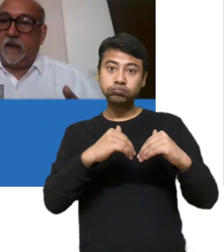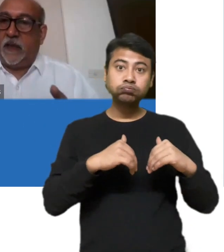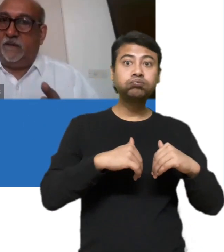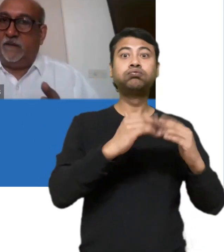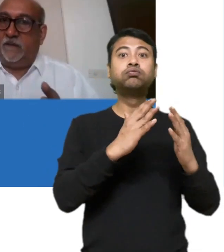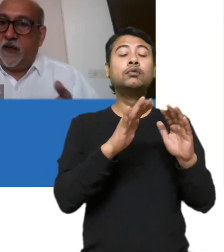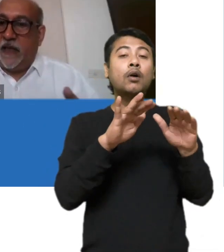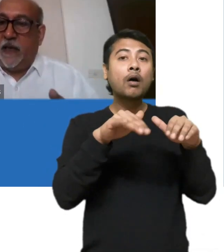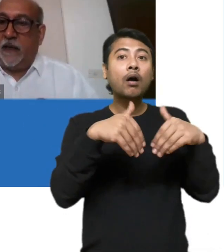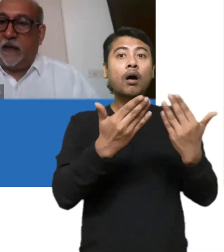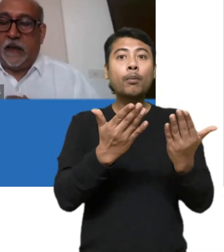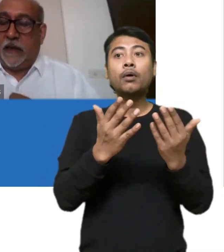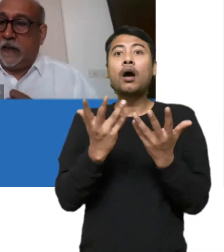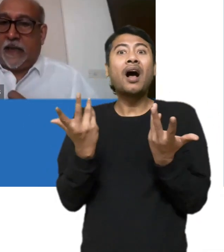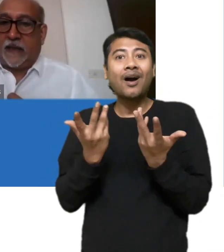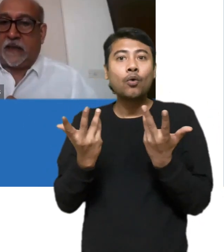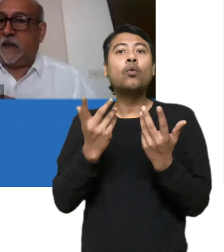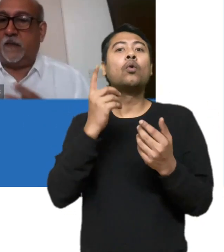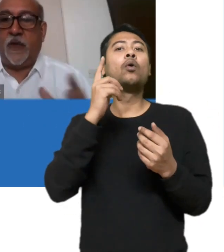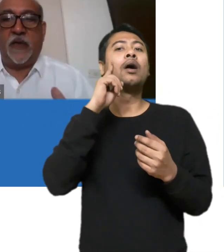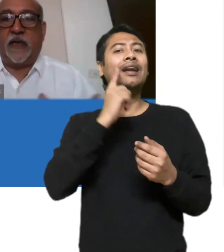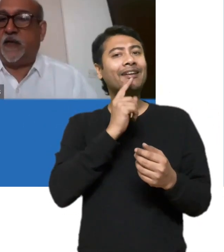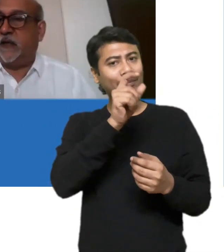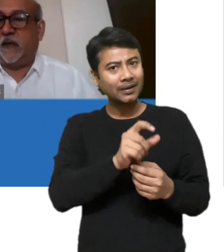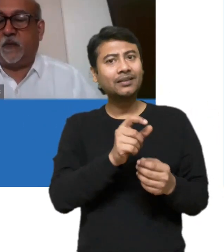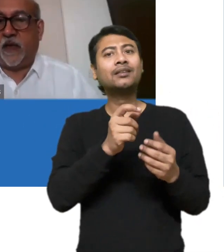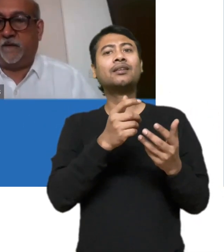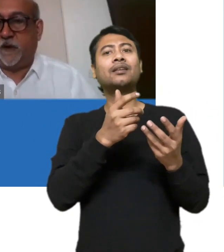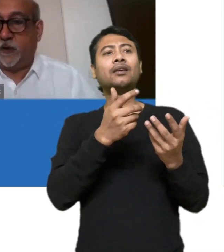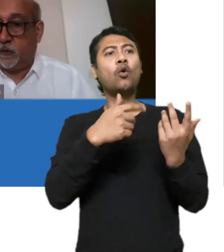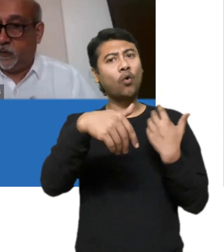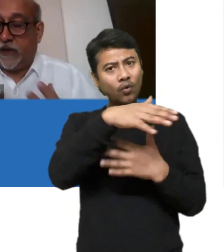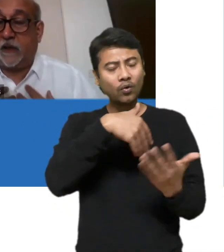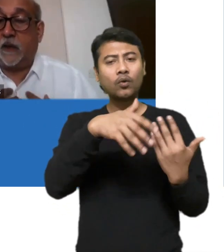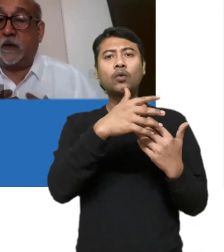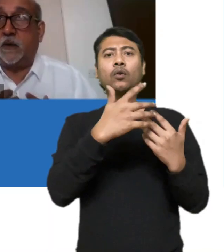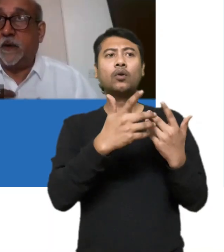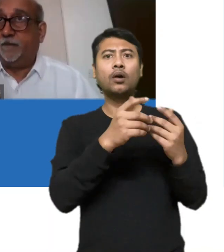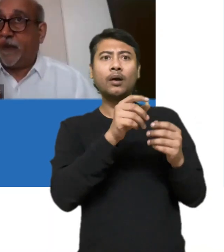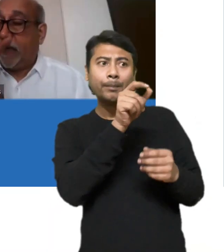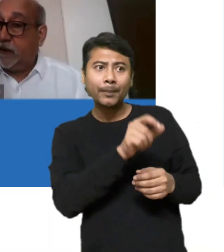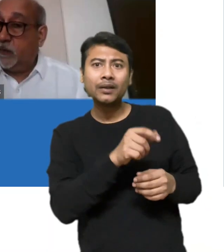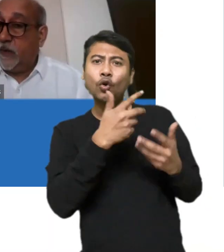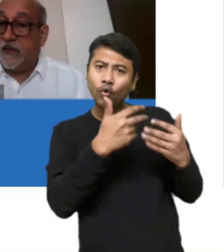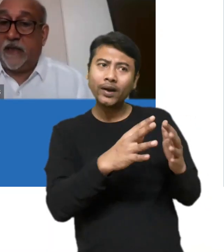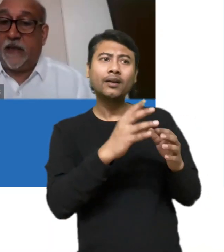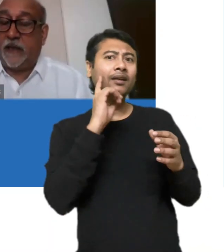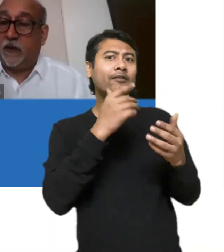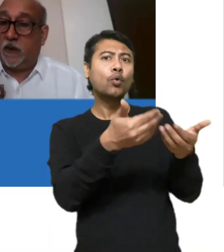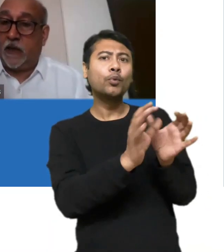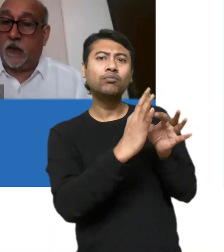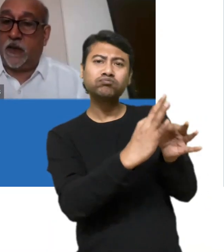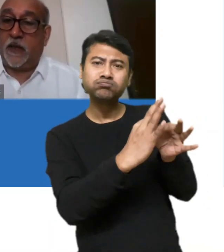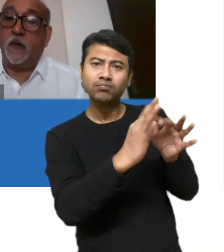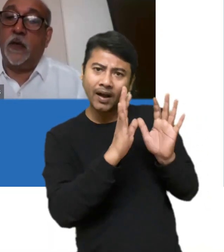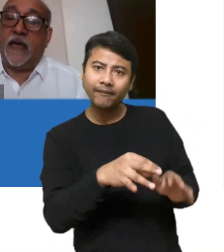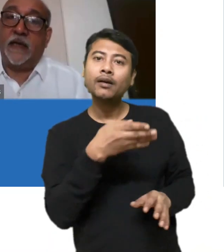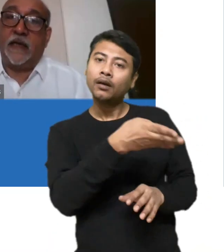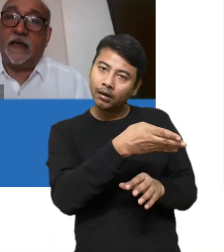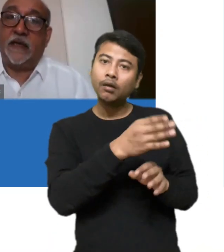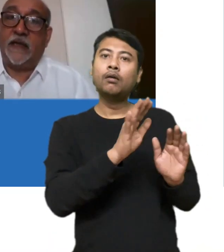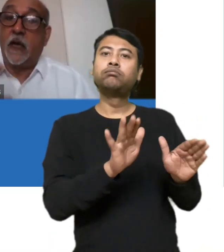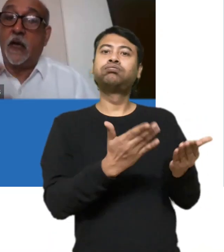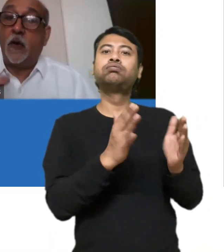because eventually that's the communication that we have to do. We can look and we see on our